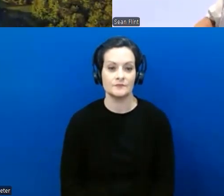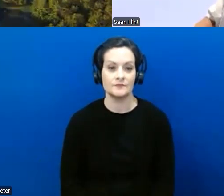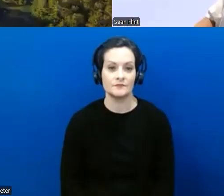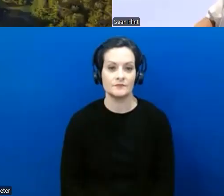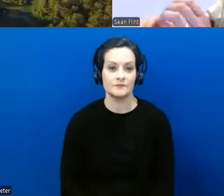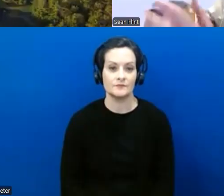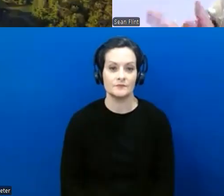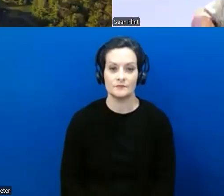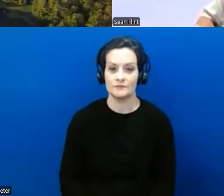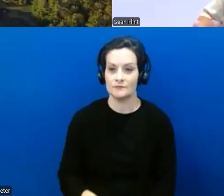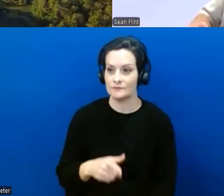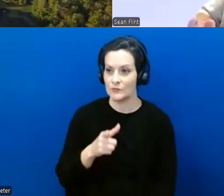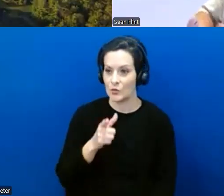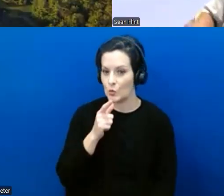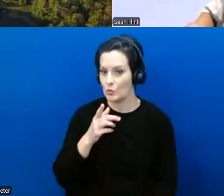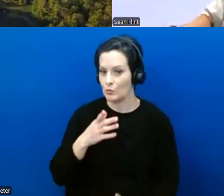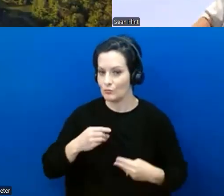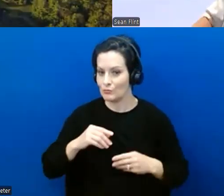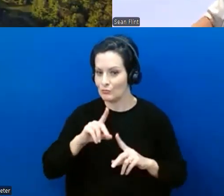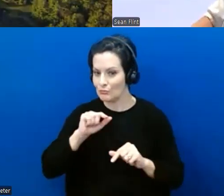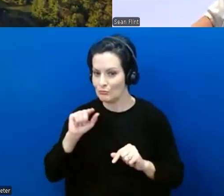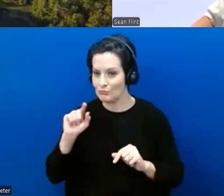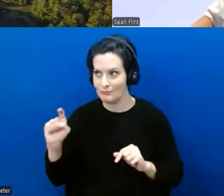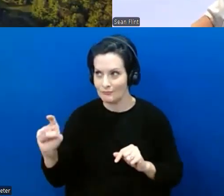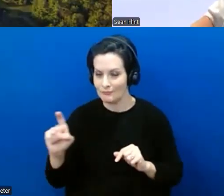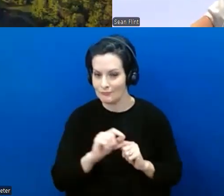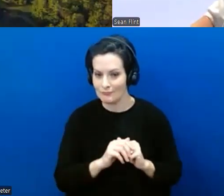Who wants to grab a hold of that one?